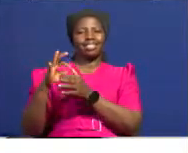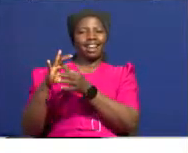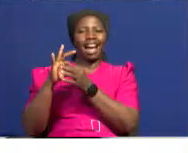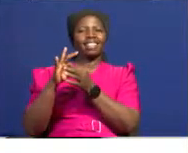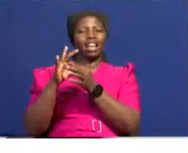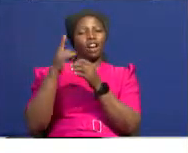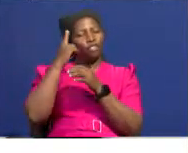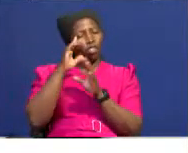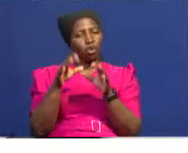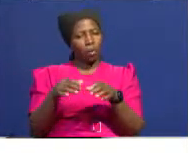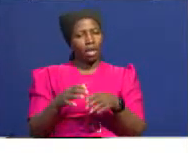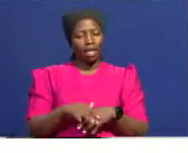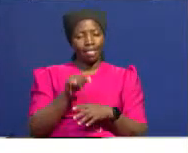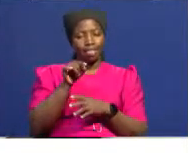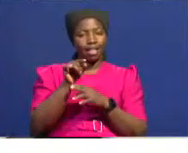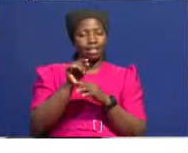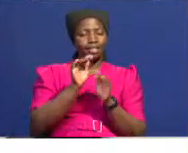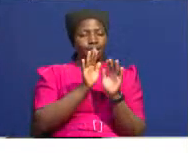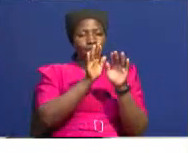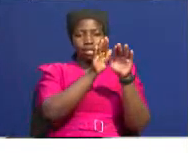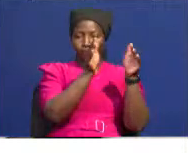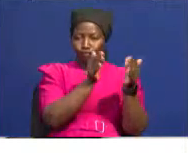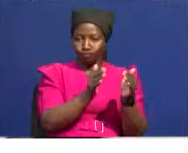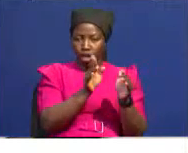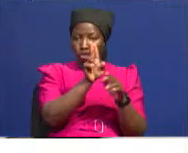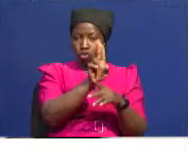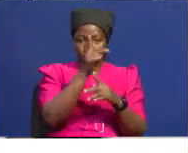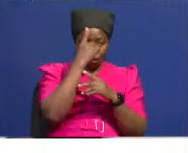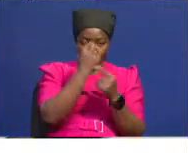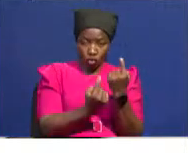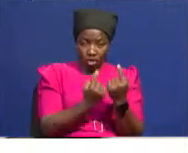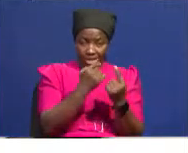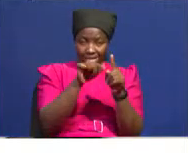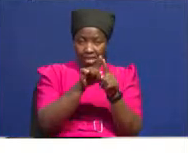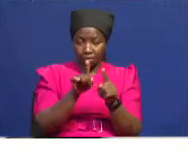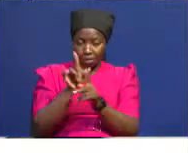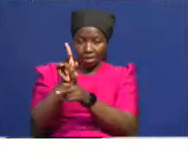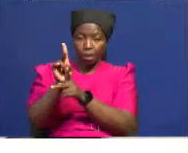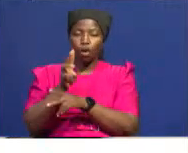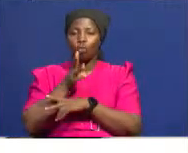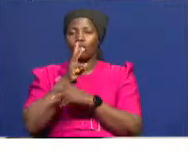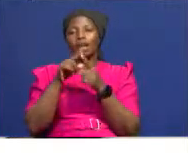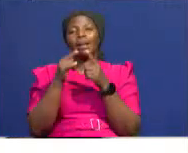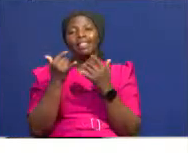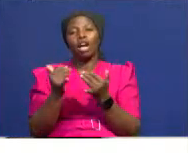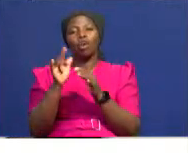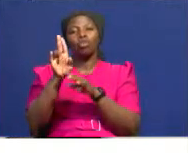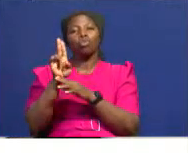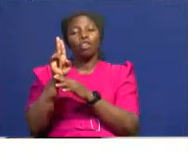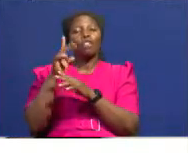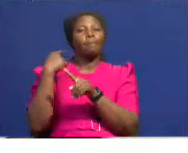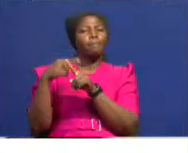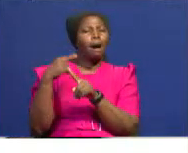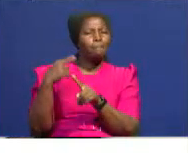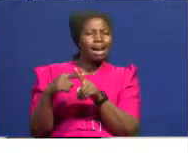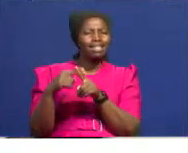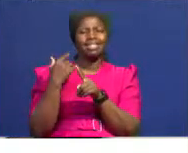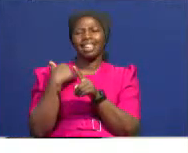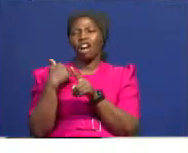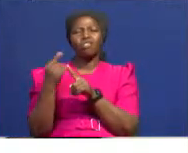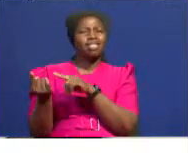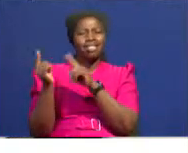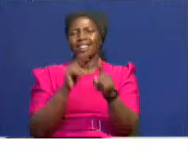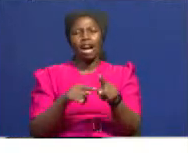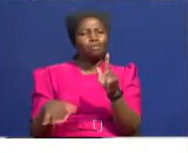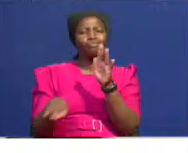were used for cooking and storing water. However, the use of aluminium to make cooking pots has not only replaced this rich culture, but